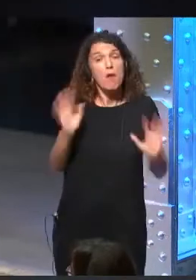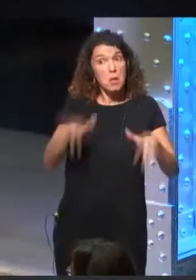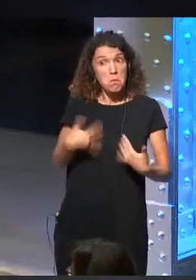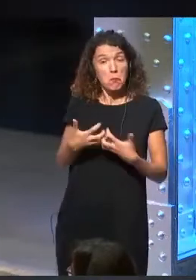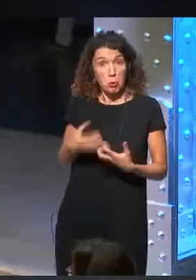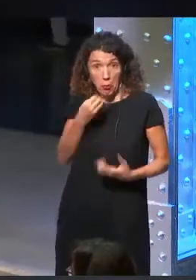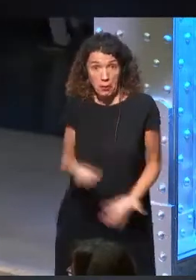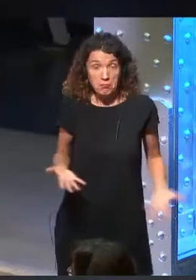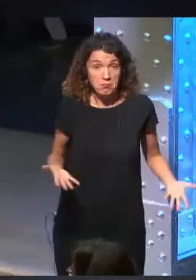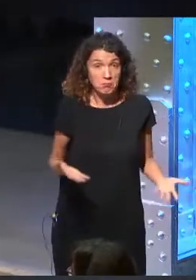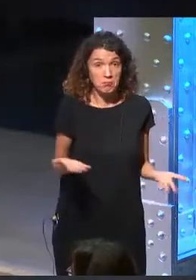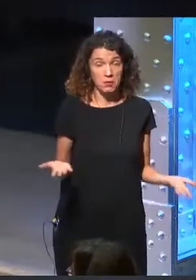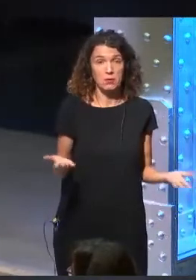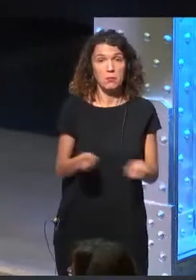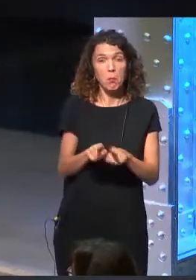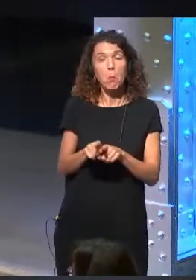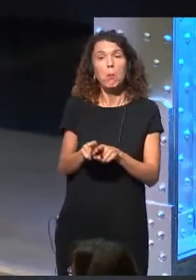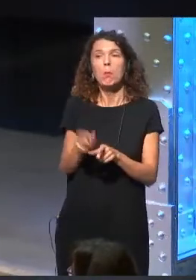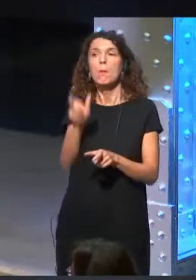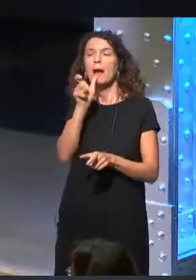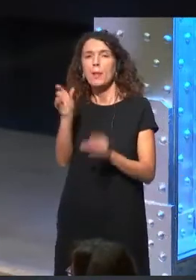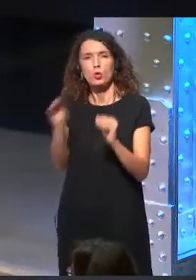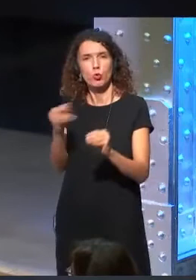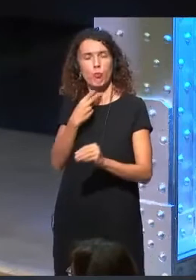see they get the floor, they get noticed,